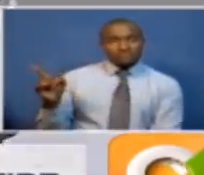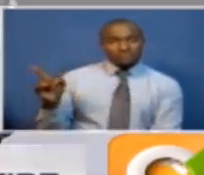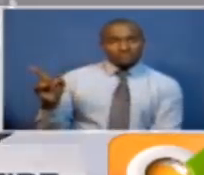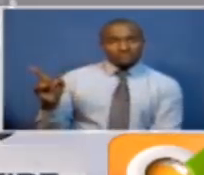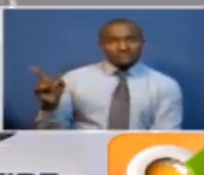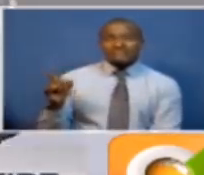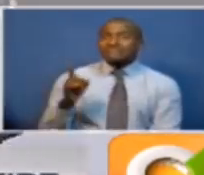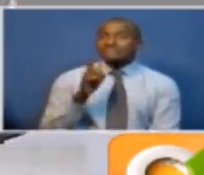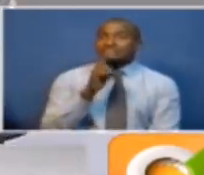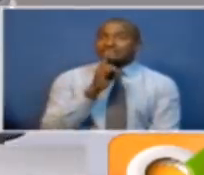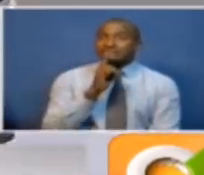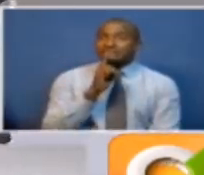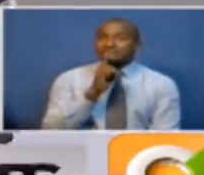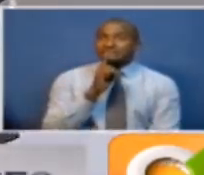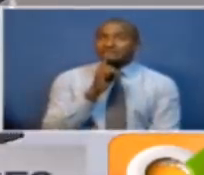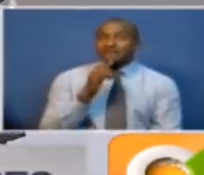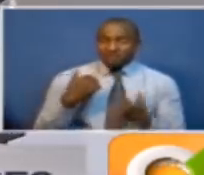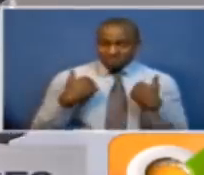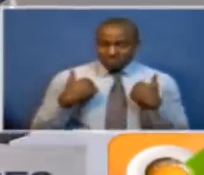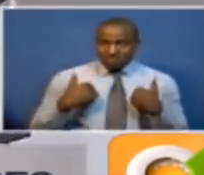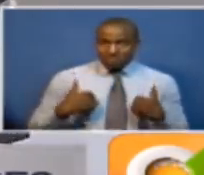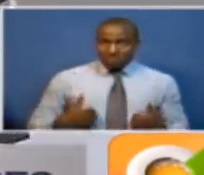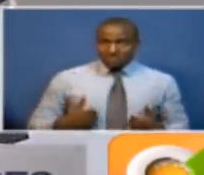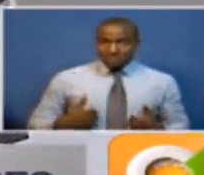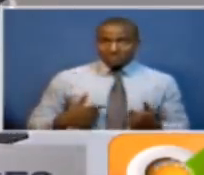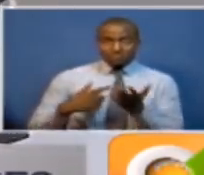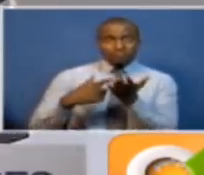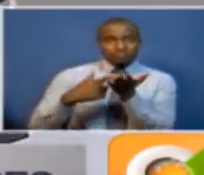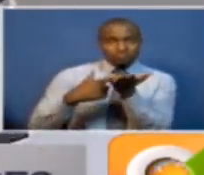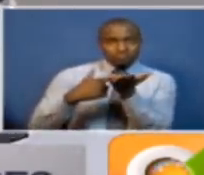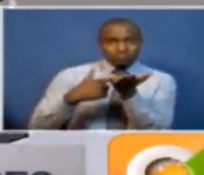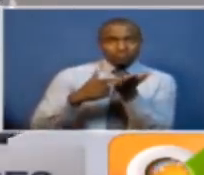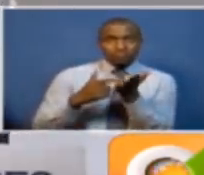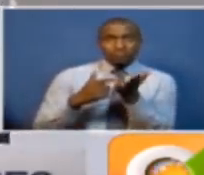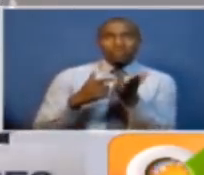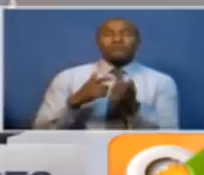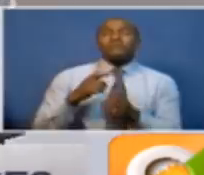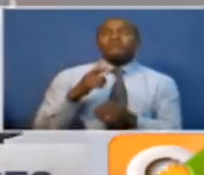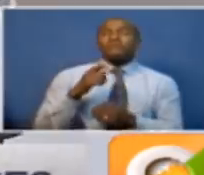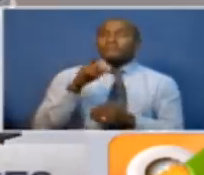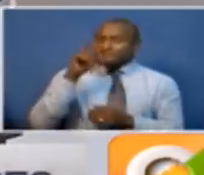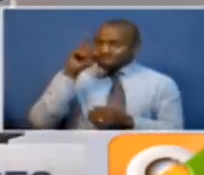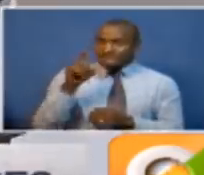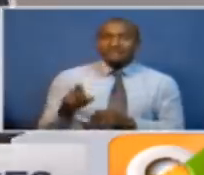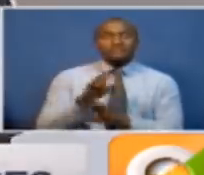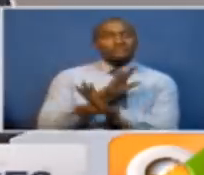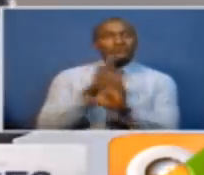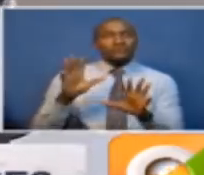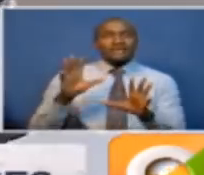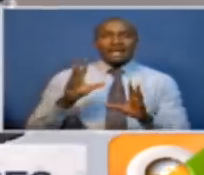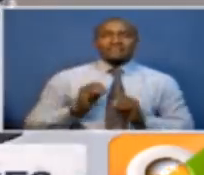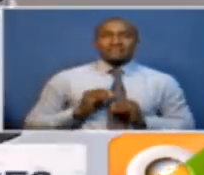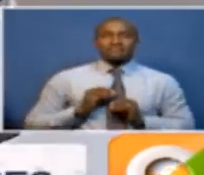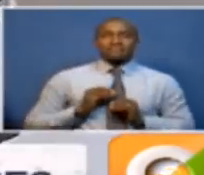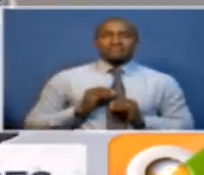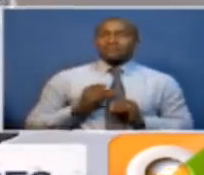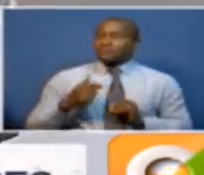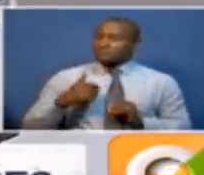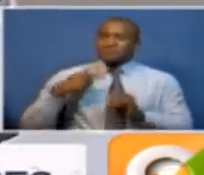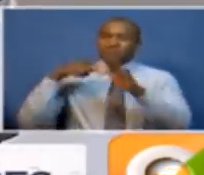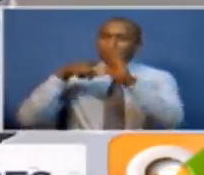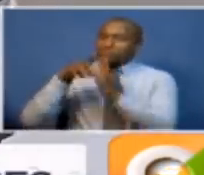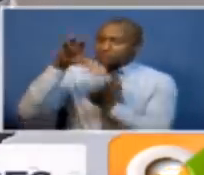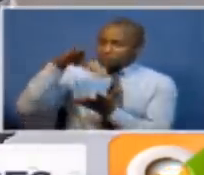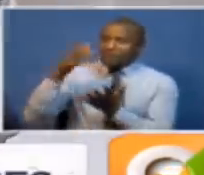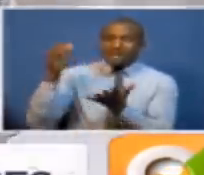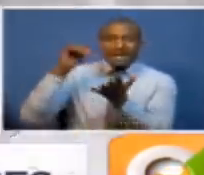Borges. He says, "As a white guy, Chandarana client must be not racist. My way to protest about this